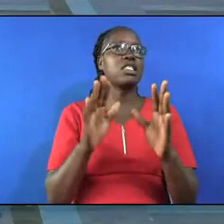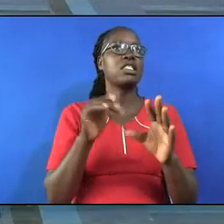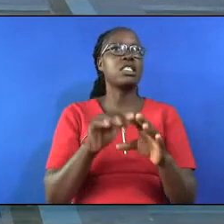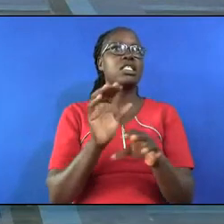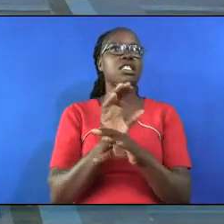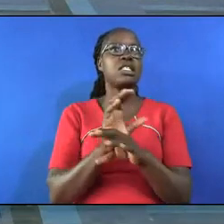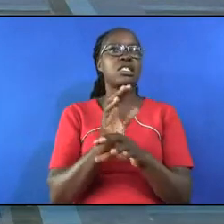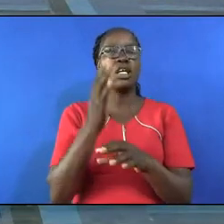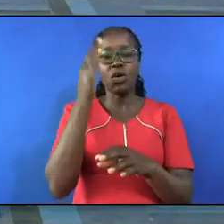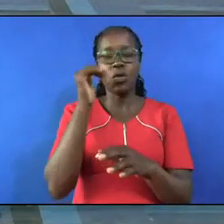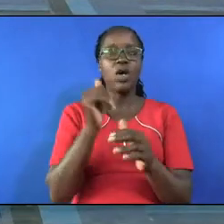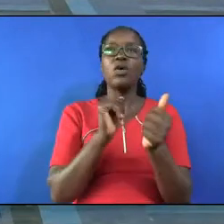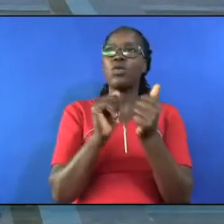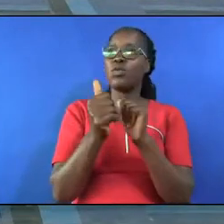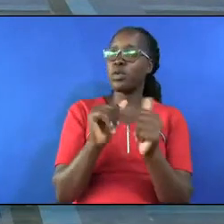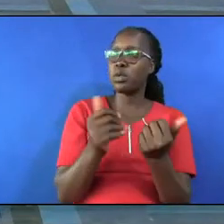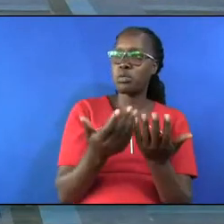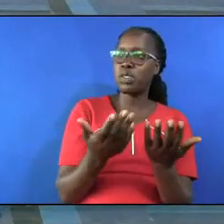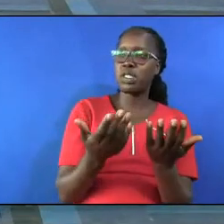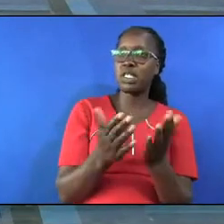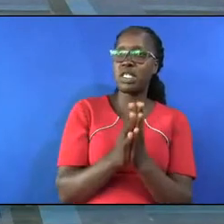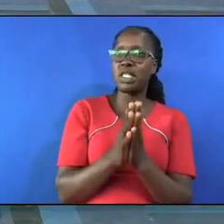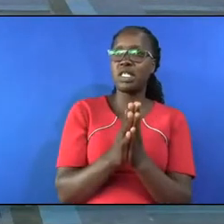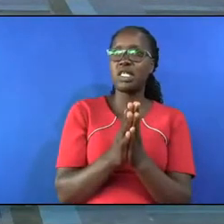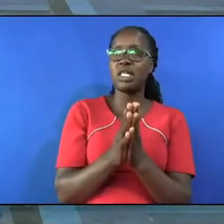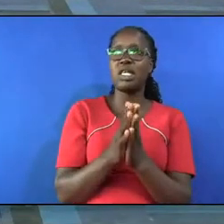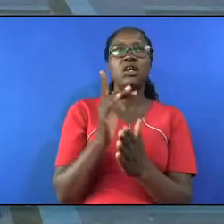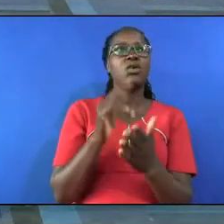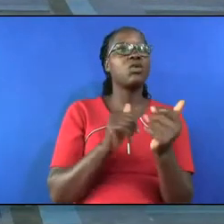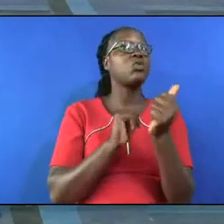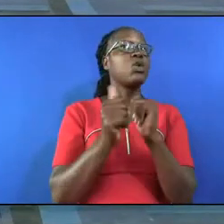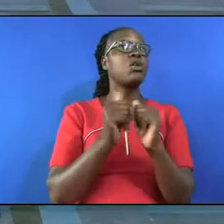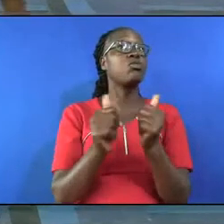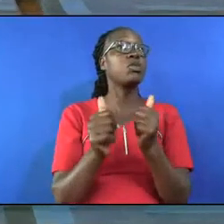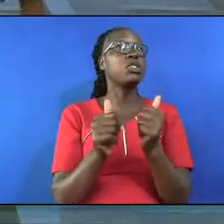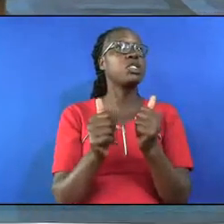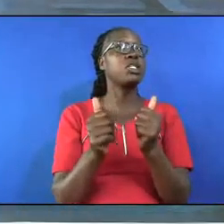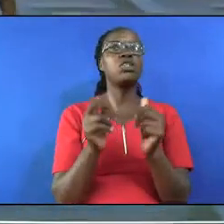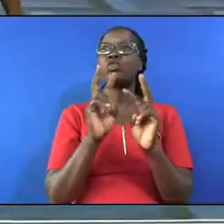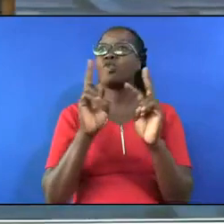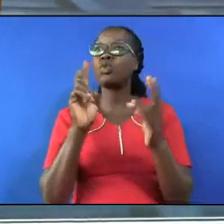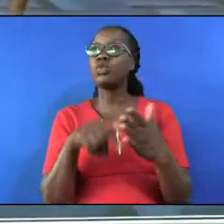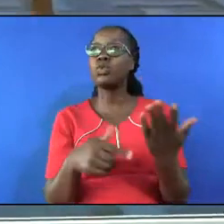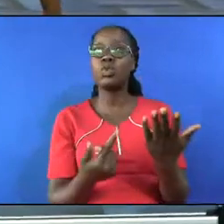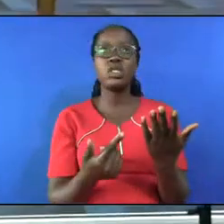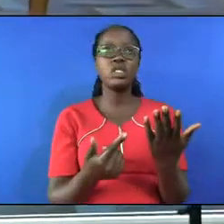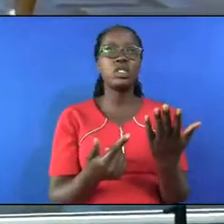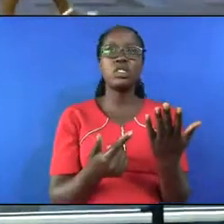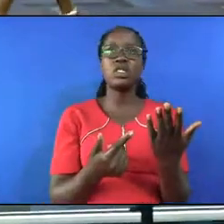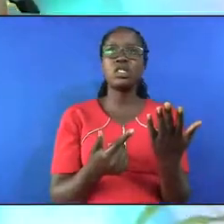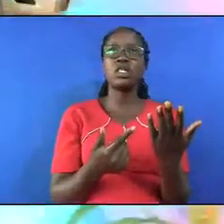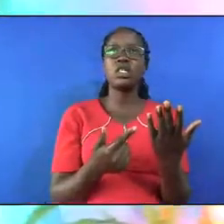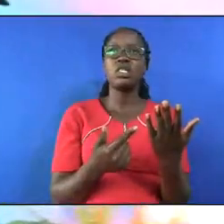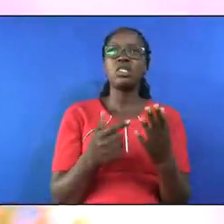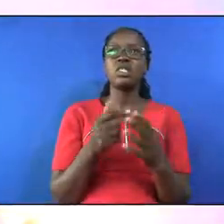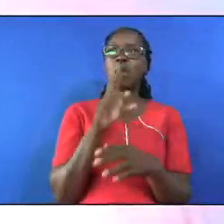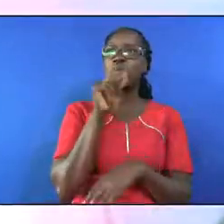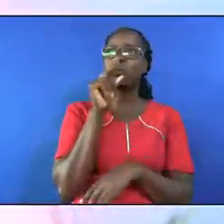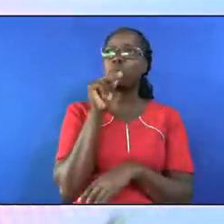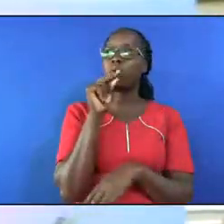because we are competing with Disney. What else, children? What are we competing with? What do you guys watch? Nickelodeon? What